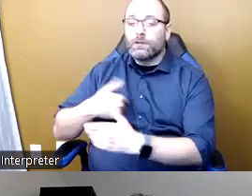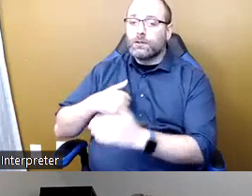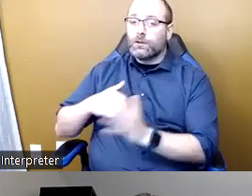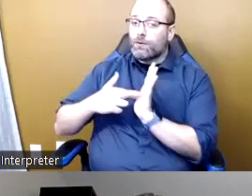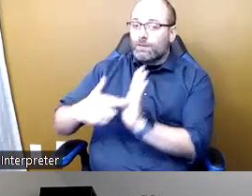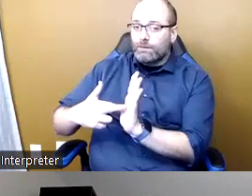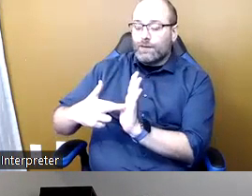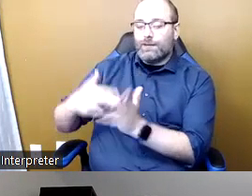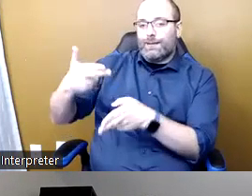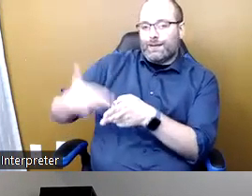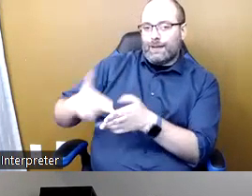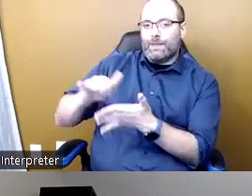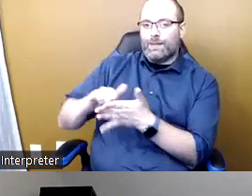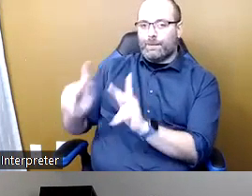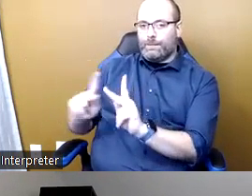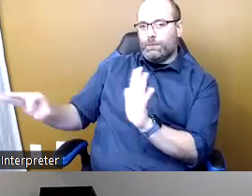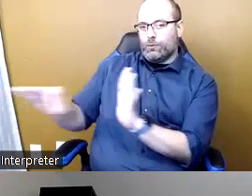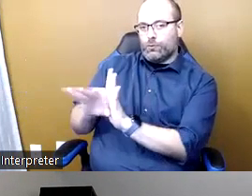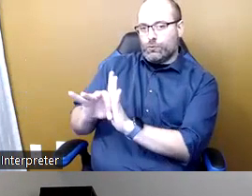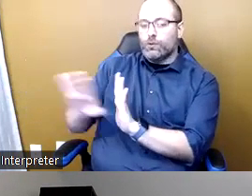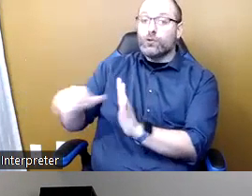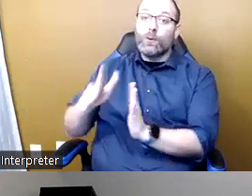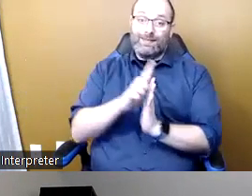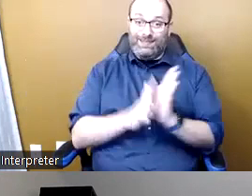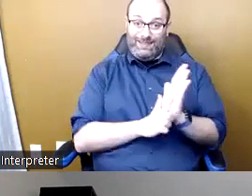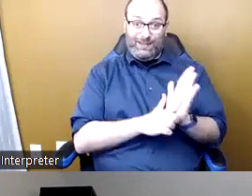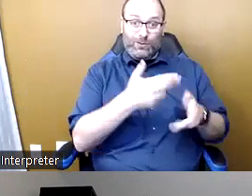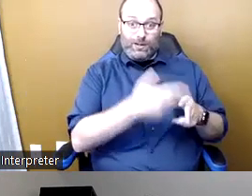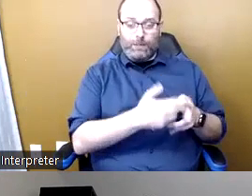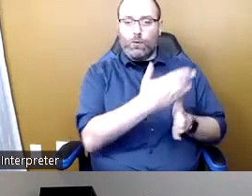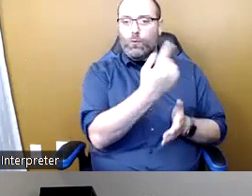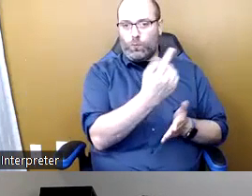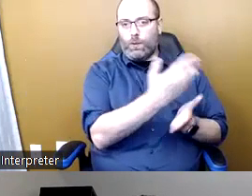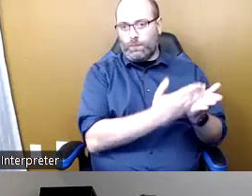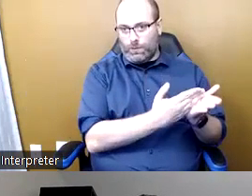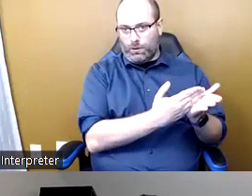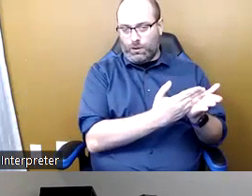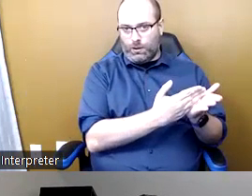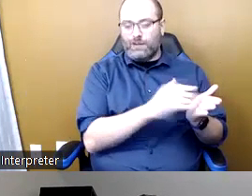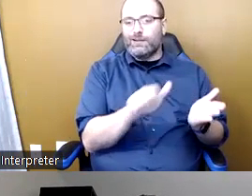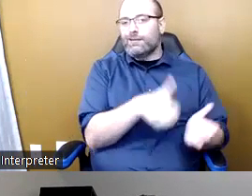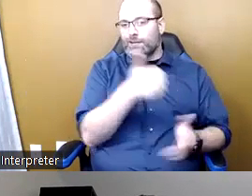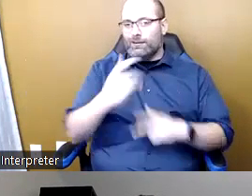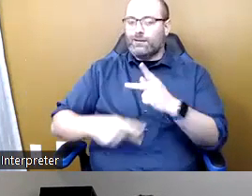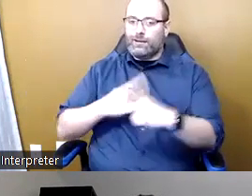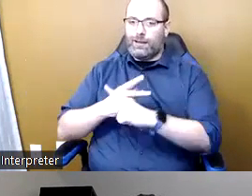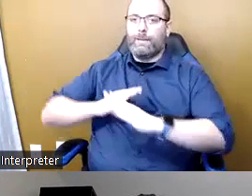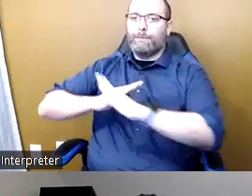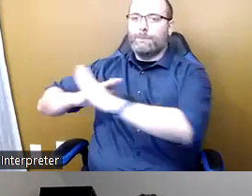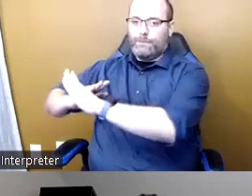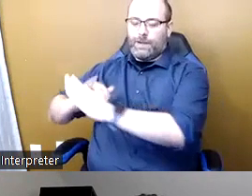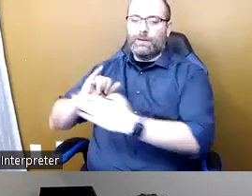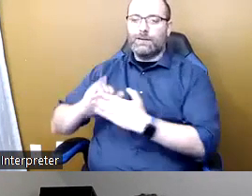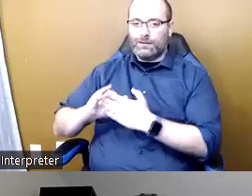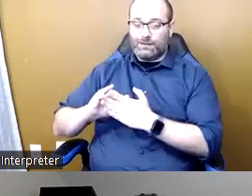that folks choose, that your legal name is just one piece, and that there are a number of barriers that keep people